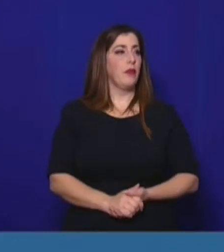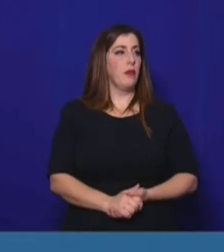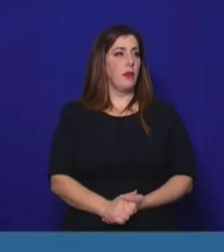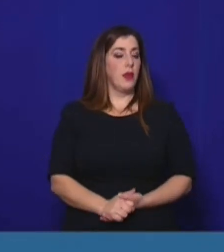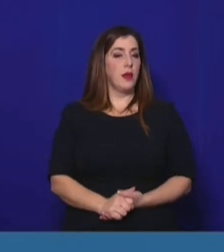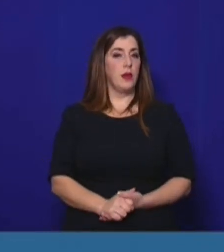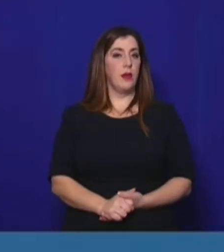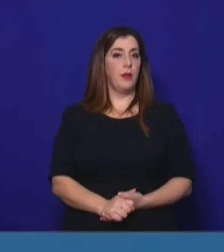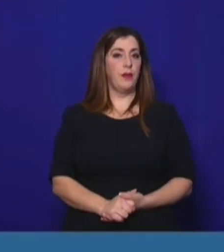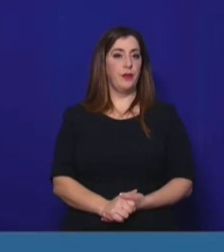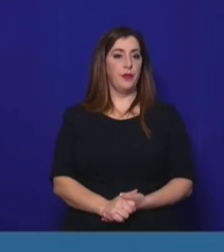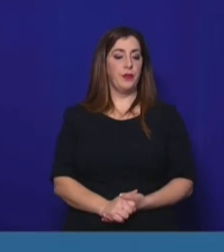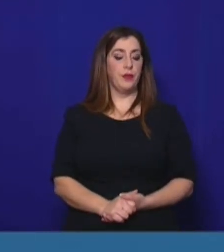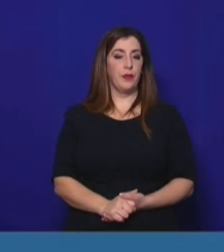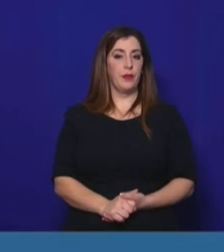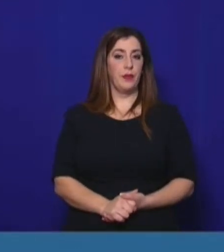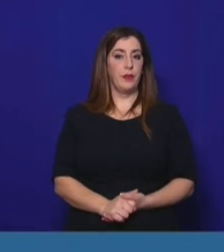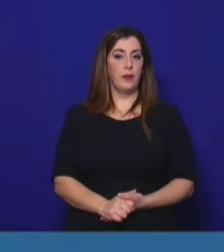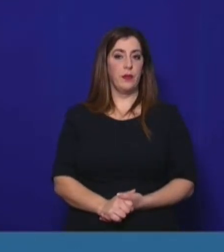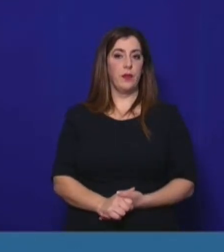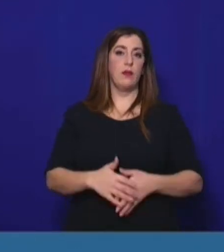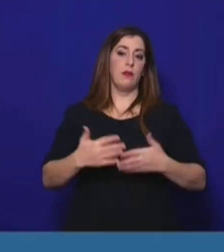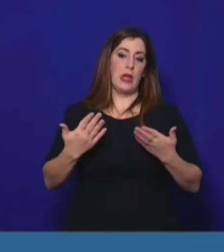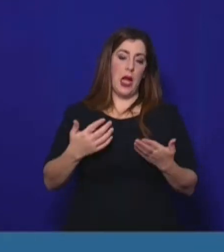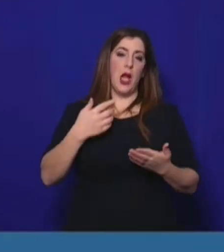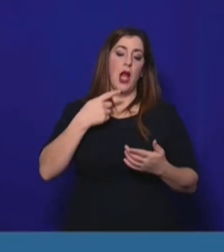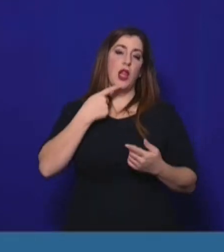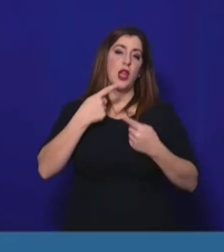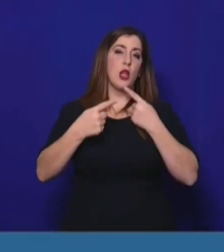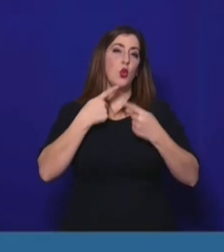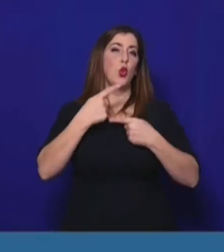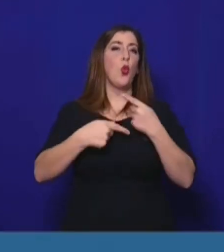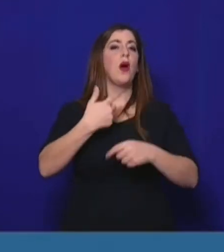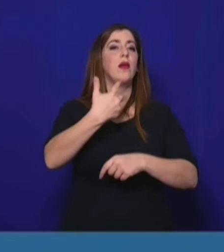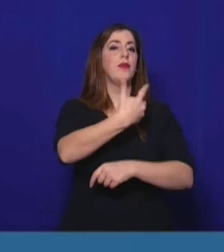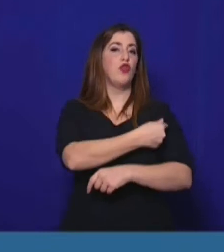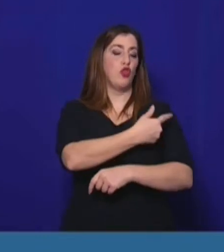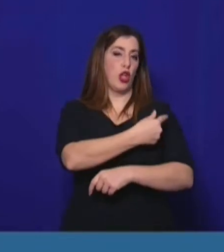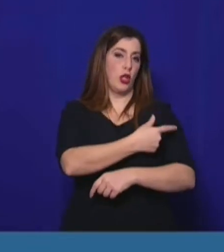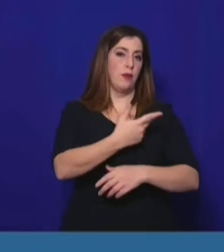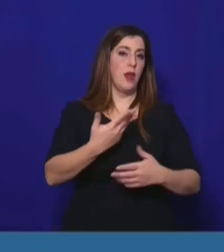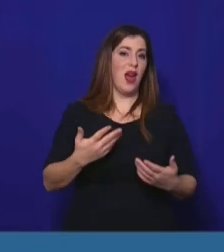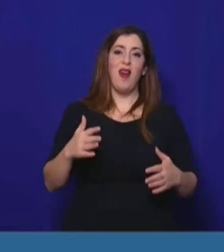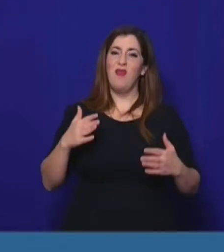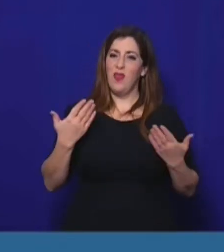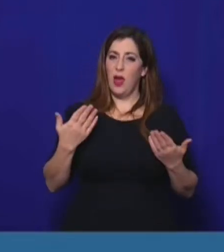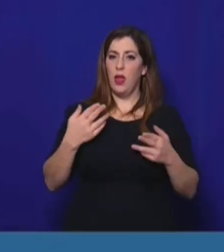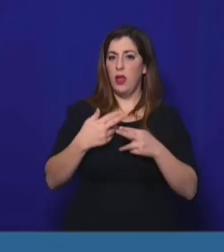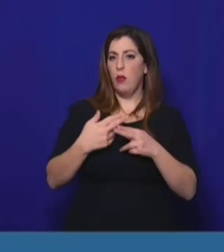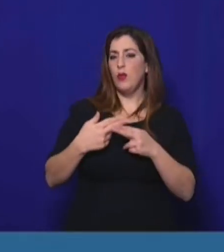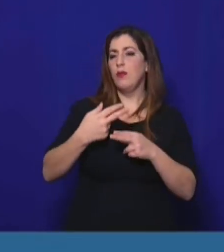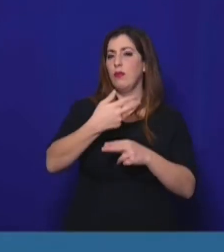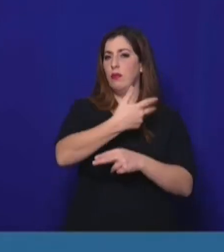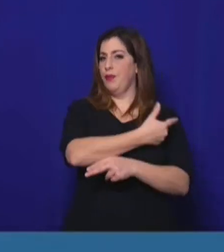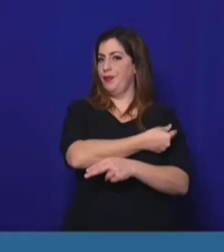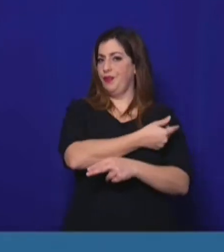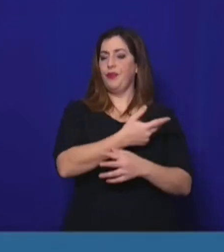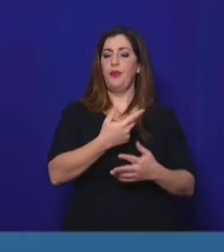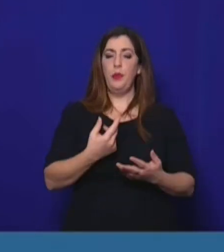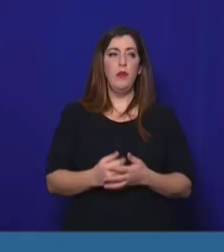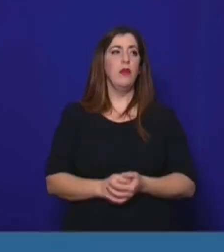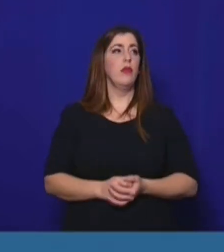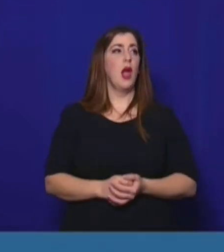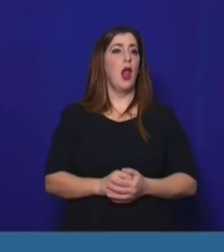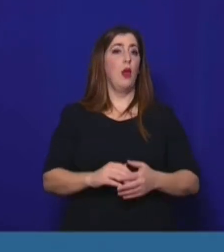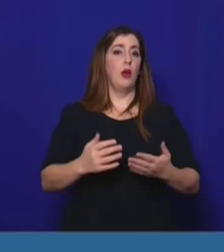Nappella wkoll semmejna il-vaccination, l-iskop tal-vaccination tagħna u li dawk in-nies